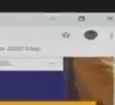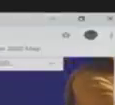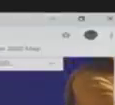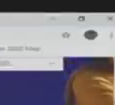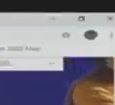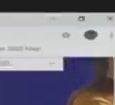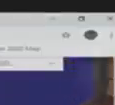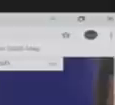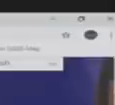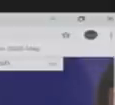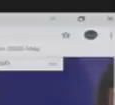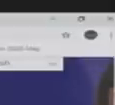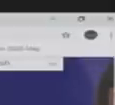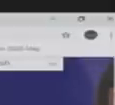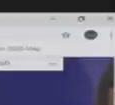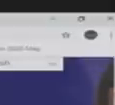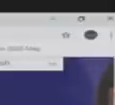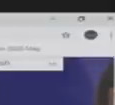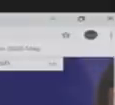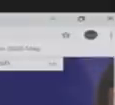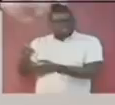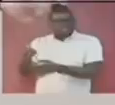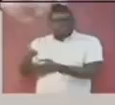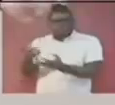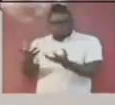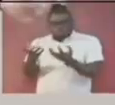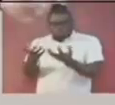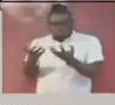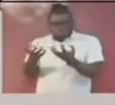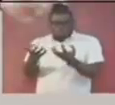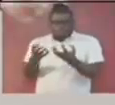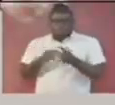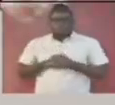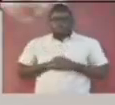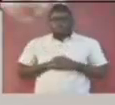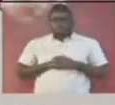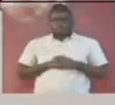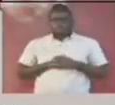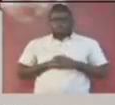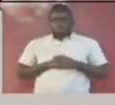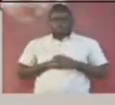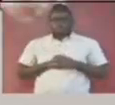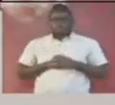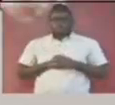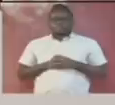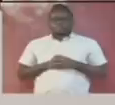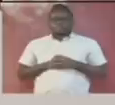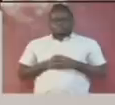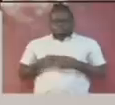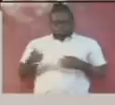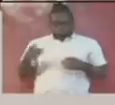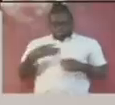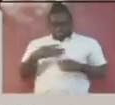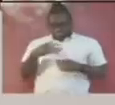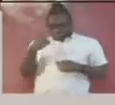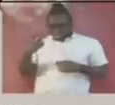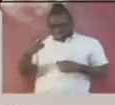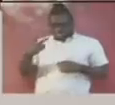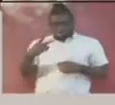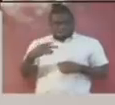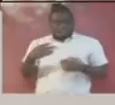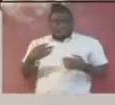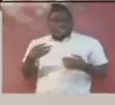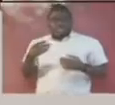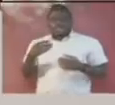it. And those members of staff also collaborate with the external services, such as the child guidance clinics